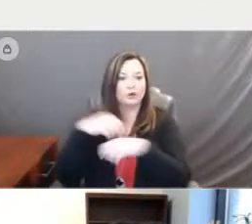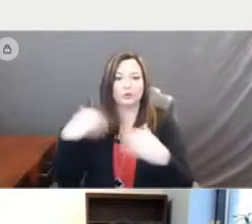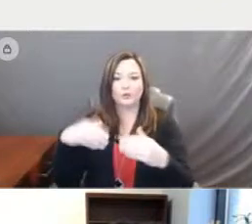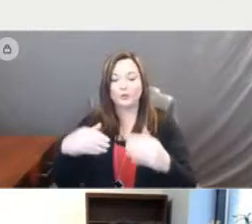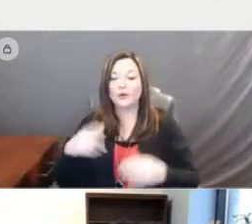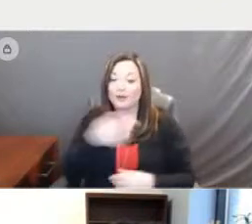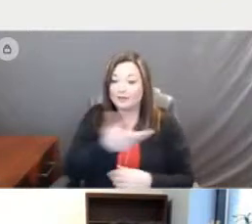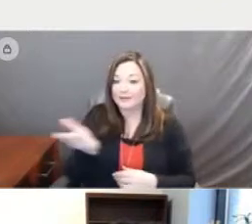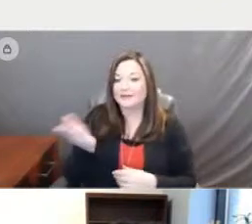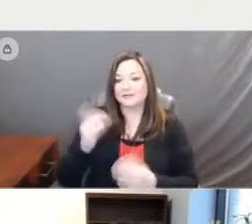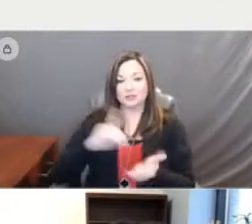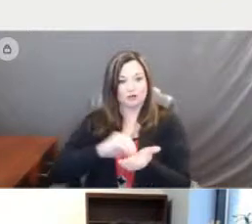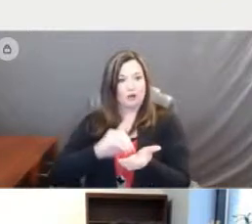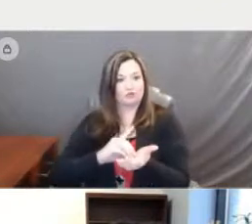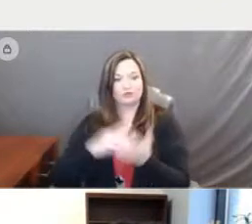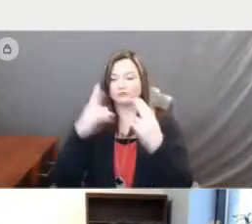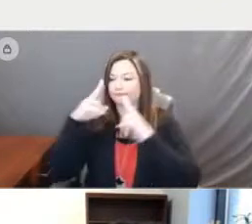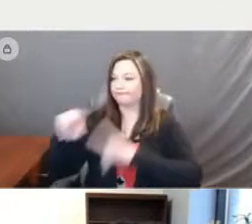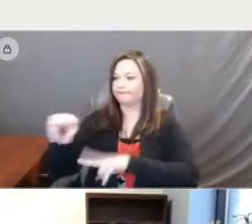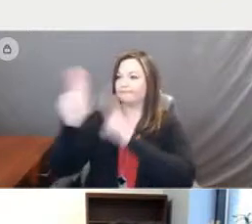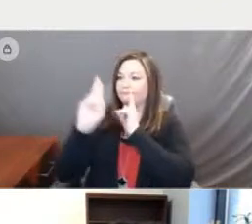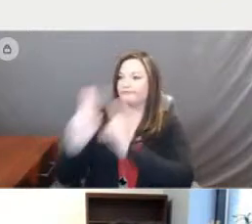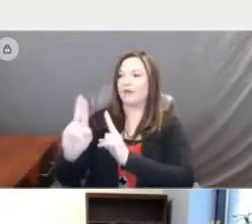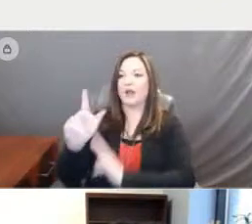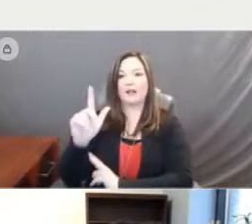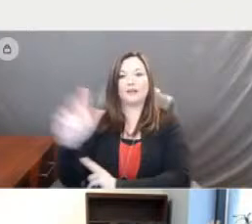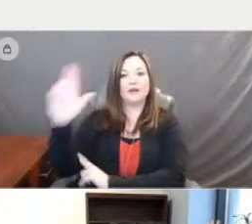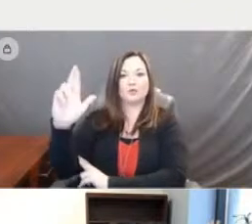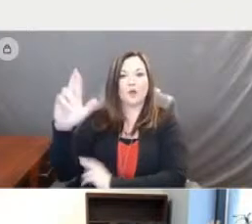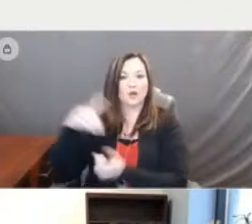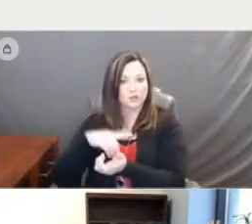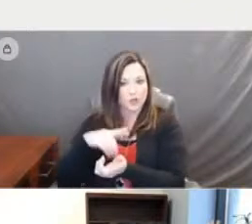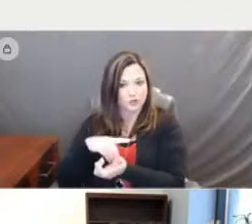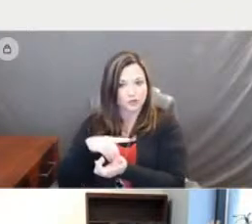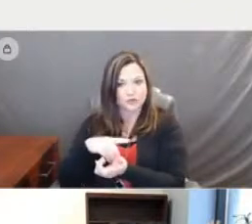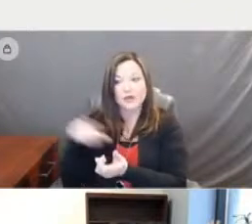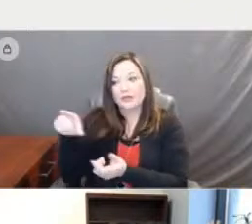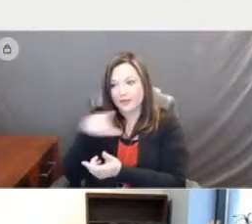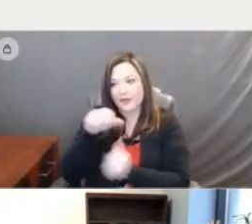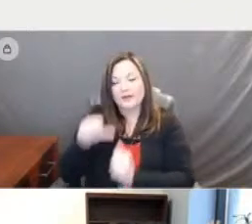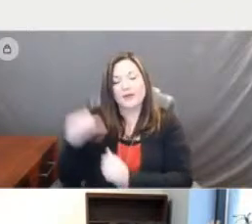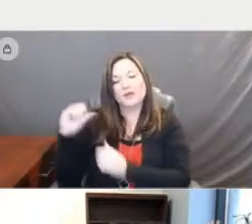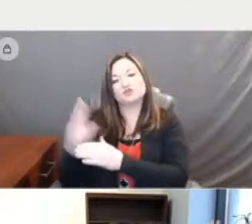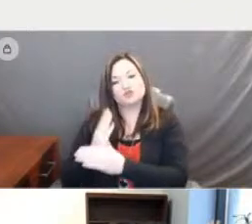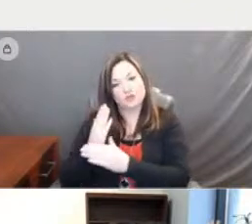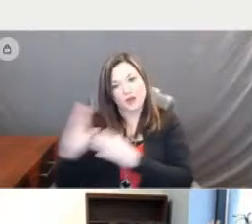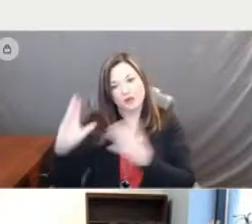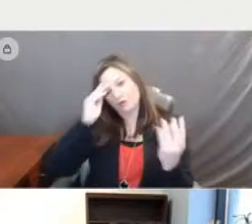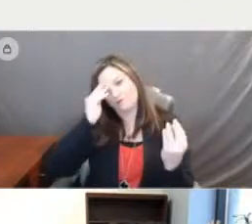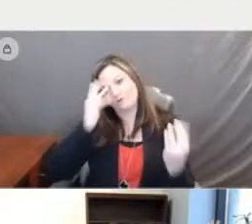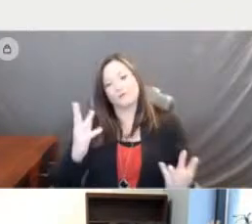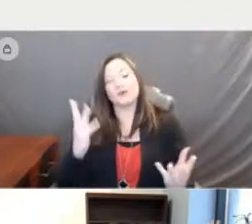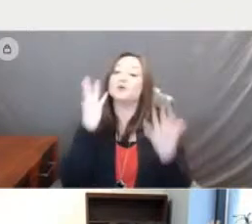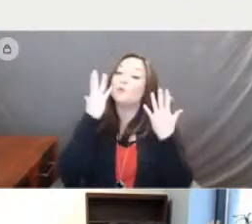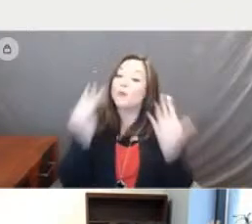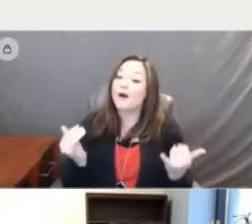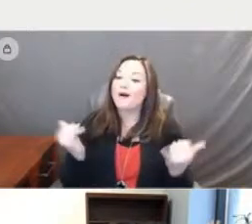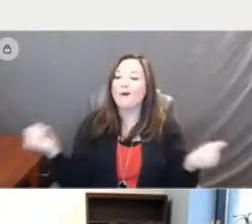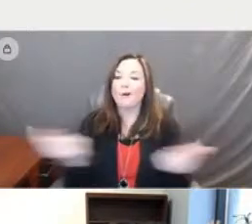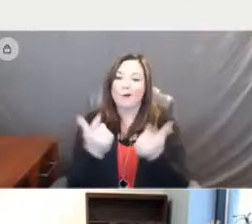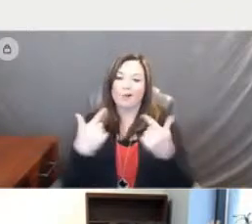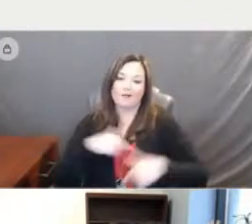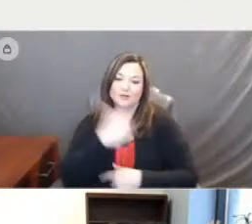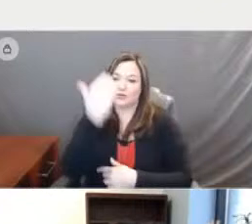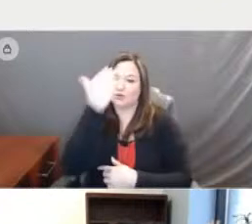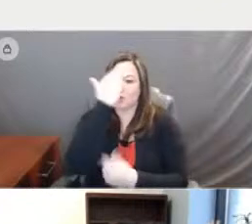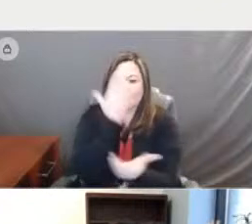these esteemed Little Rock doctors, these doctors will share the information so we all know the facts as it